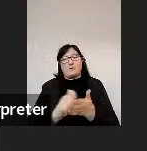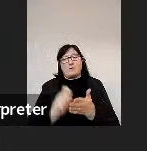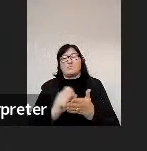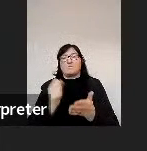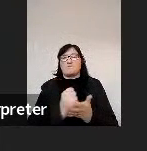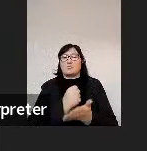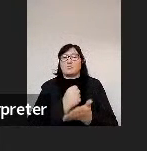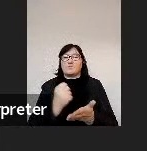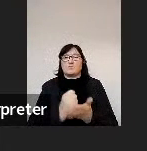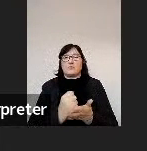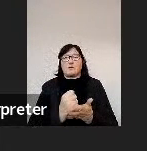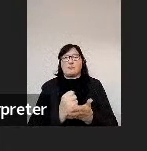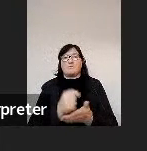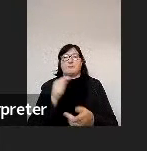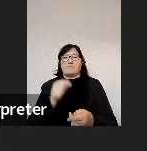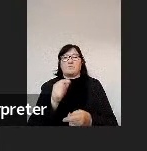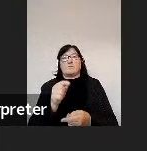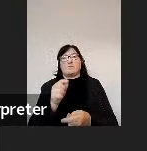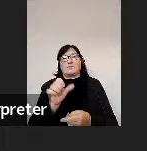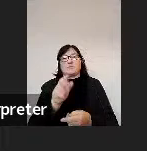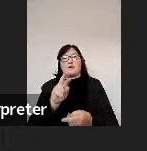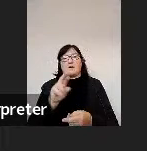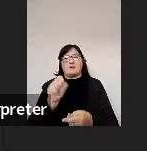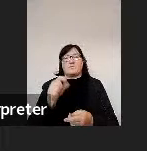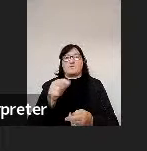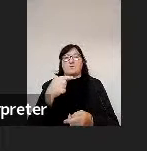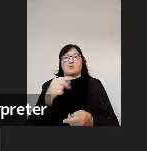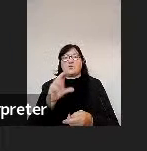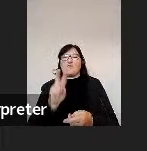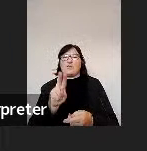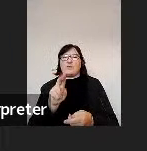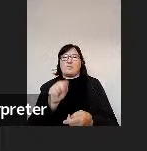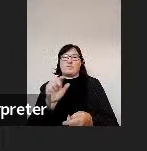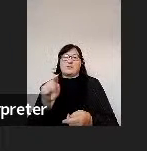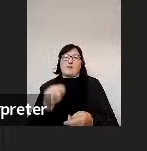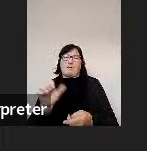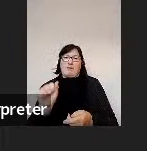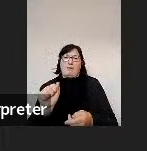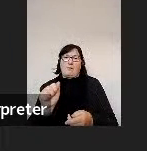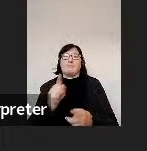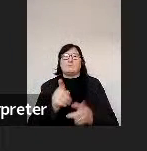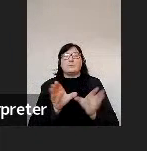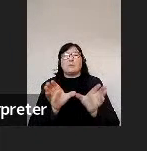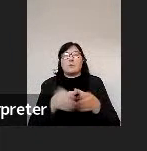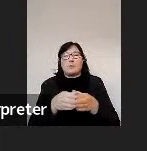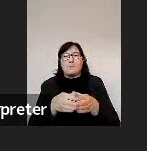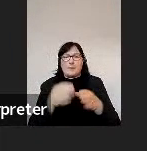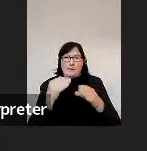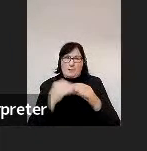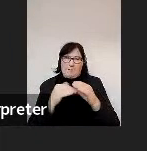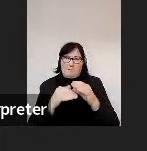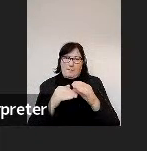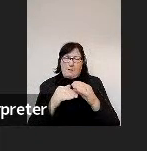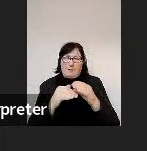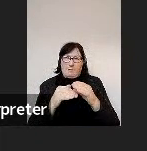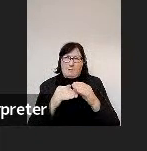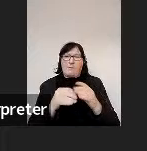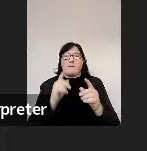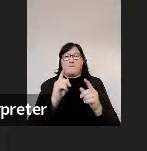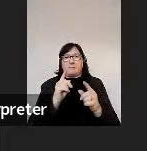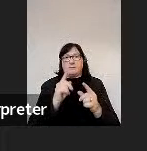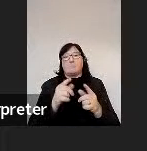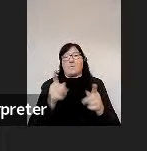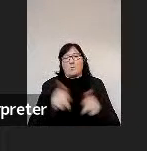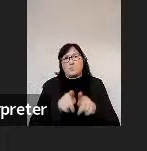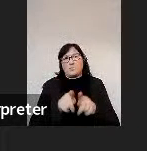registration@sars.gov.za group email address. Please make sure that you code the correct case reference number and the name